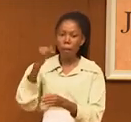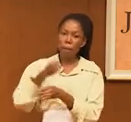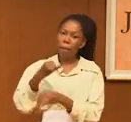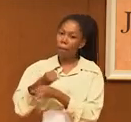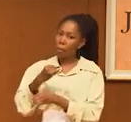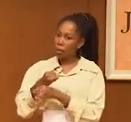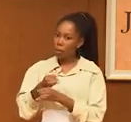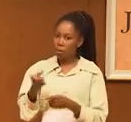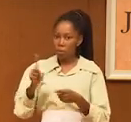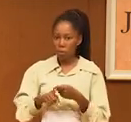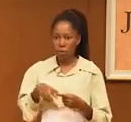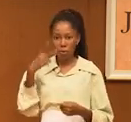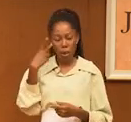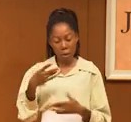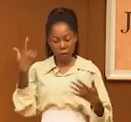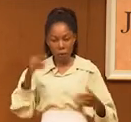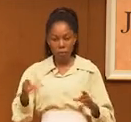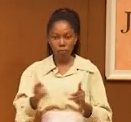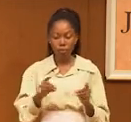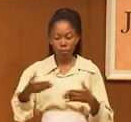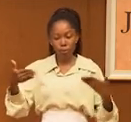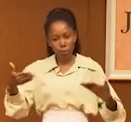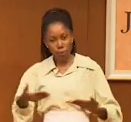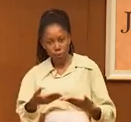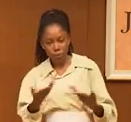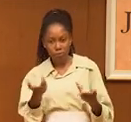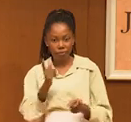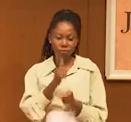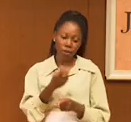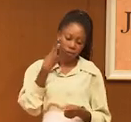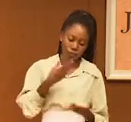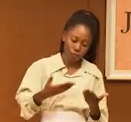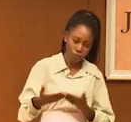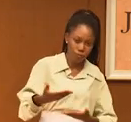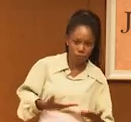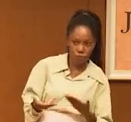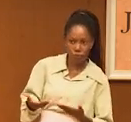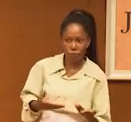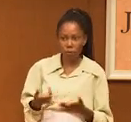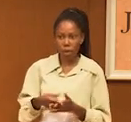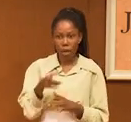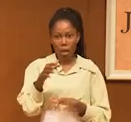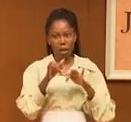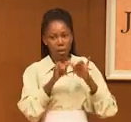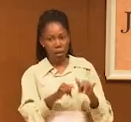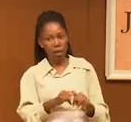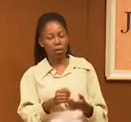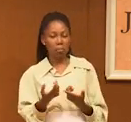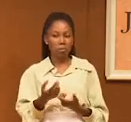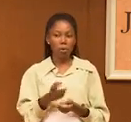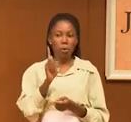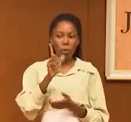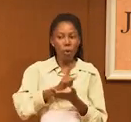there 2019, December. So I spent 1 week there with his father and his